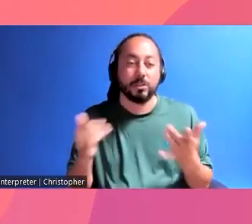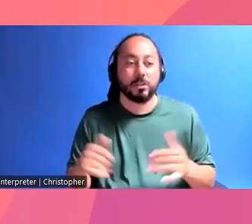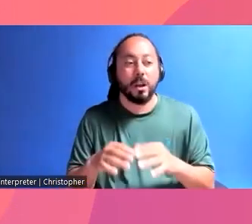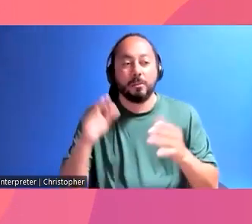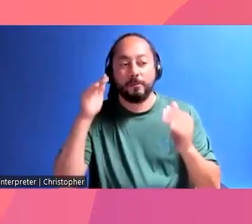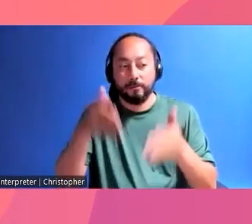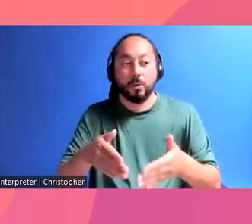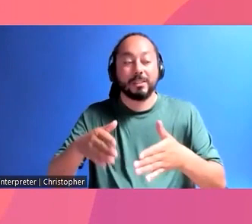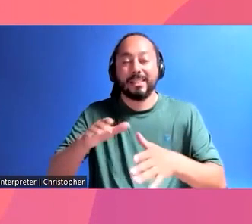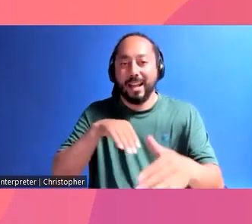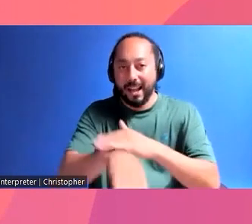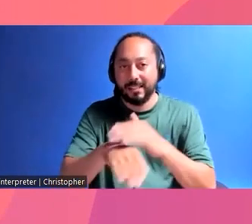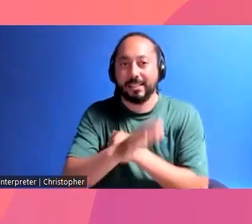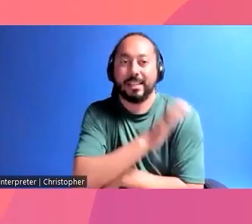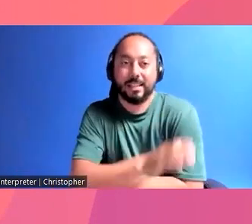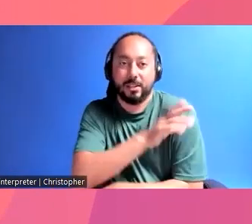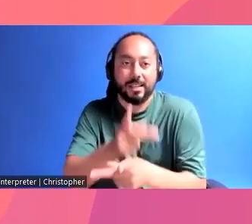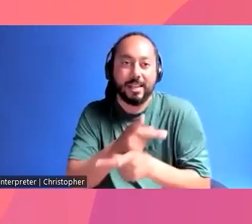care pathways.